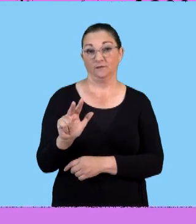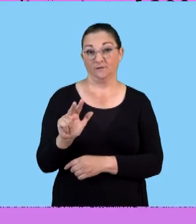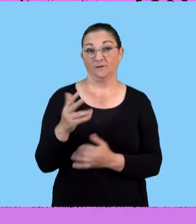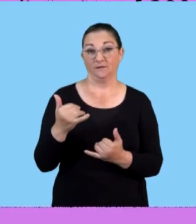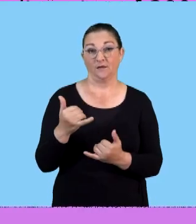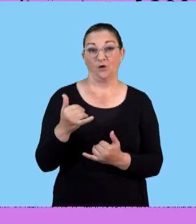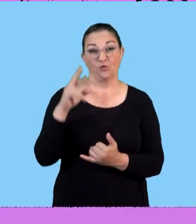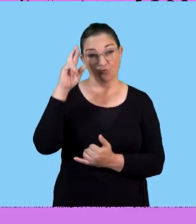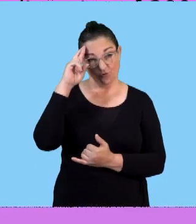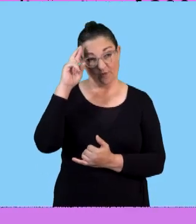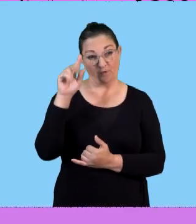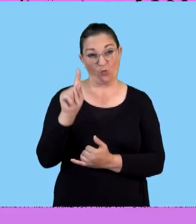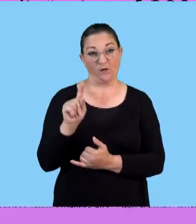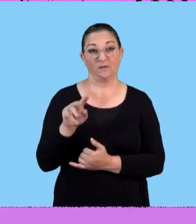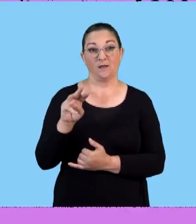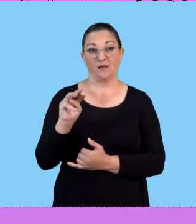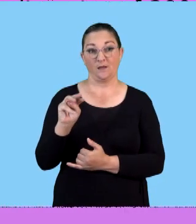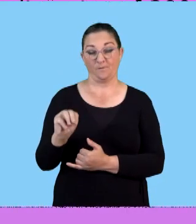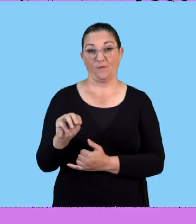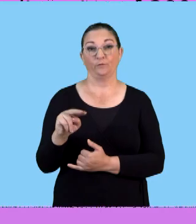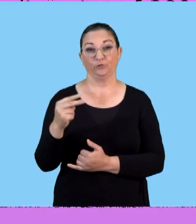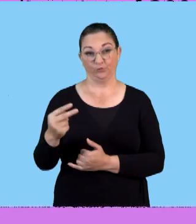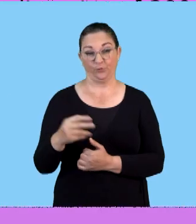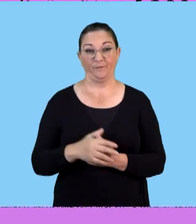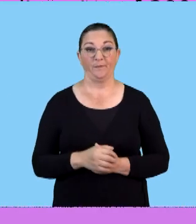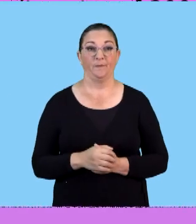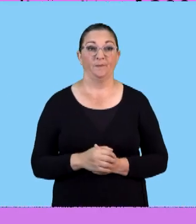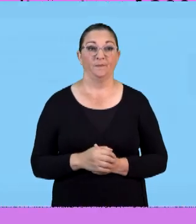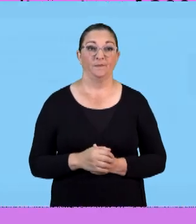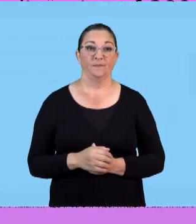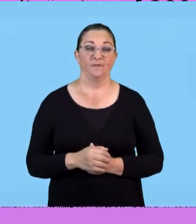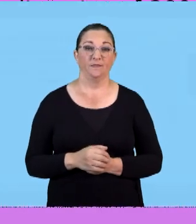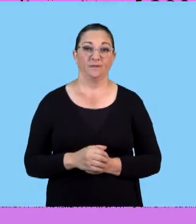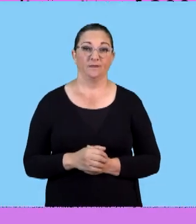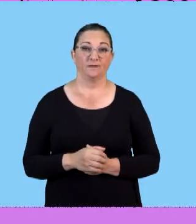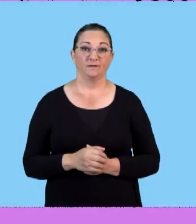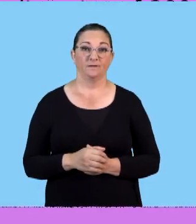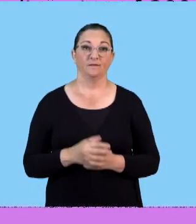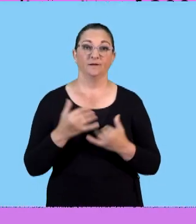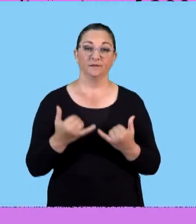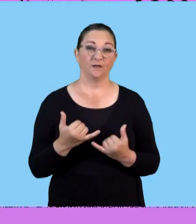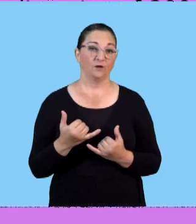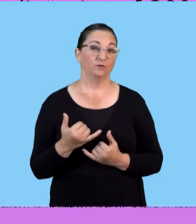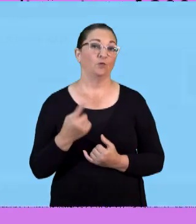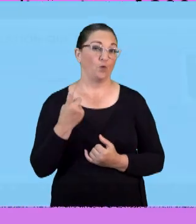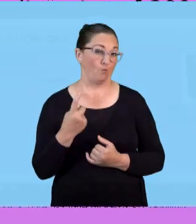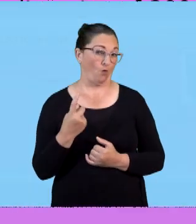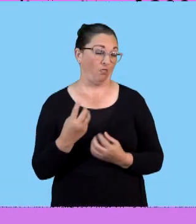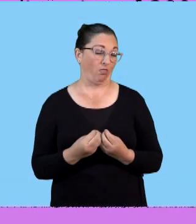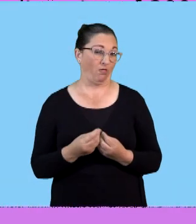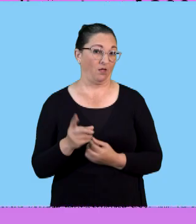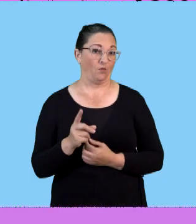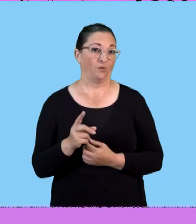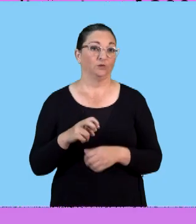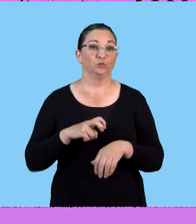28,278. And remember, the unit for surface area is squared, right? So it's squared meters in this case. One last thing,